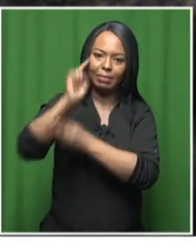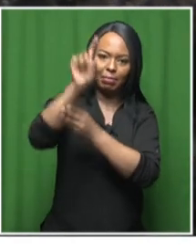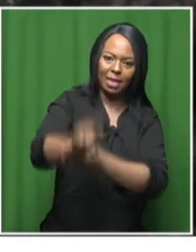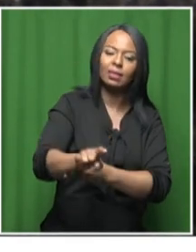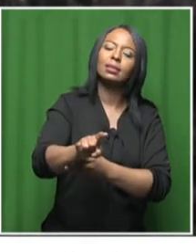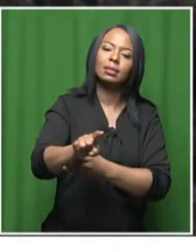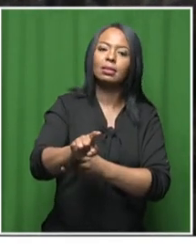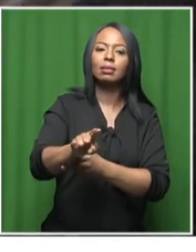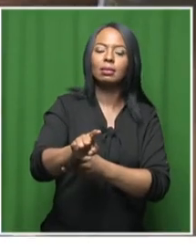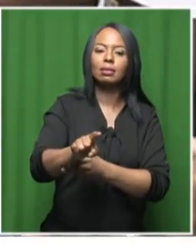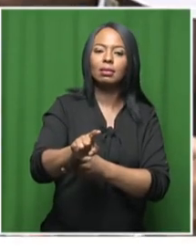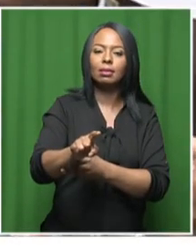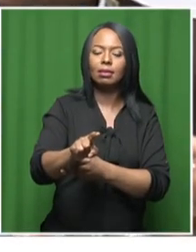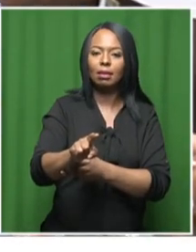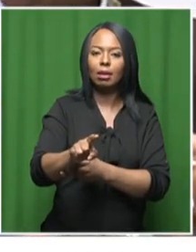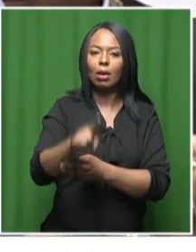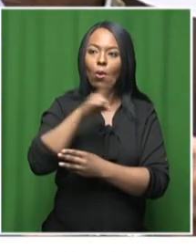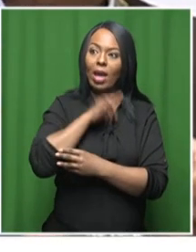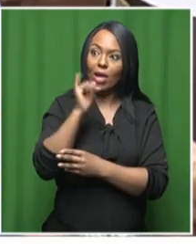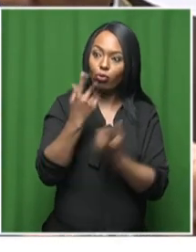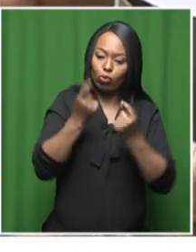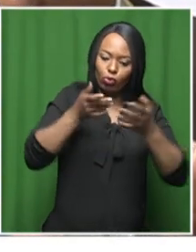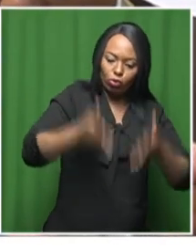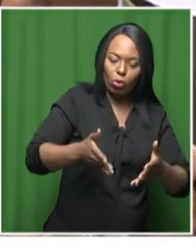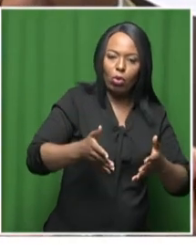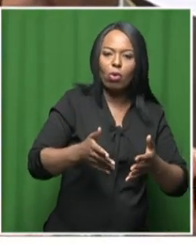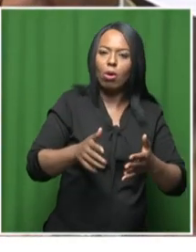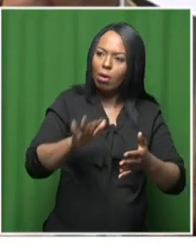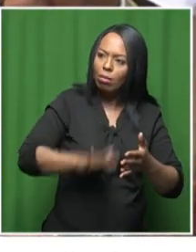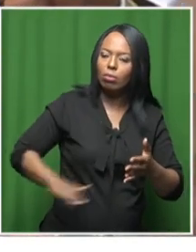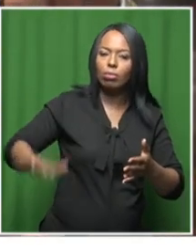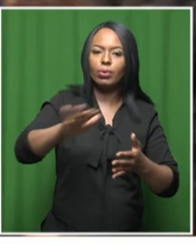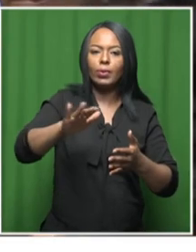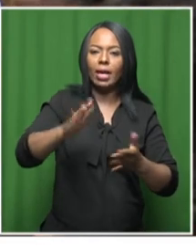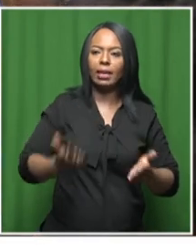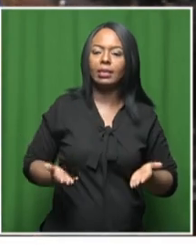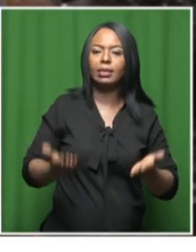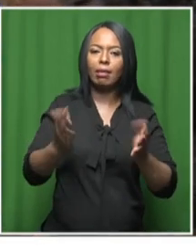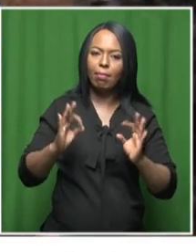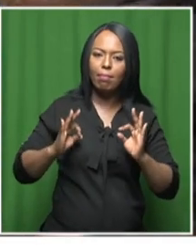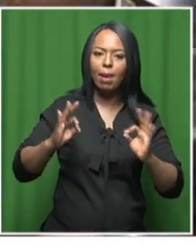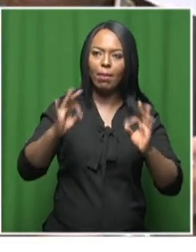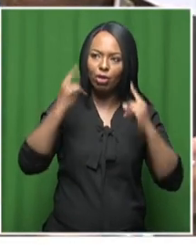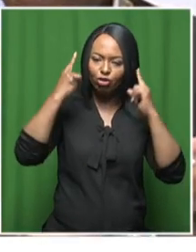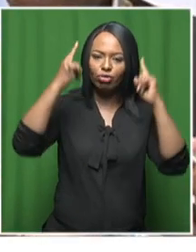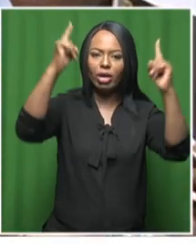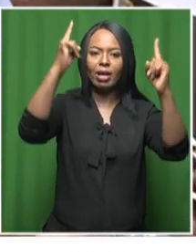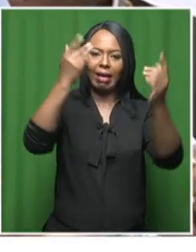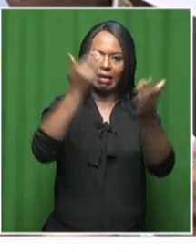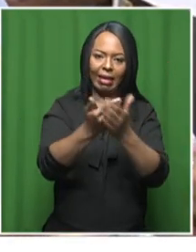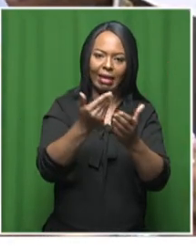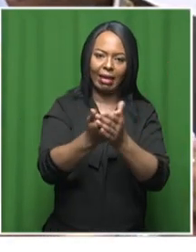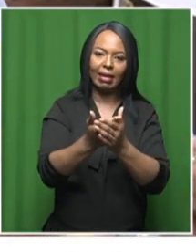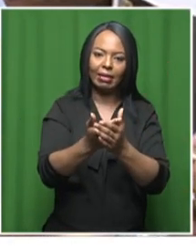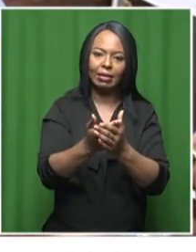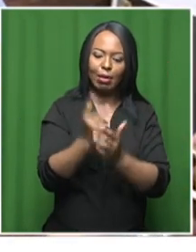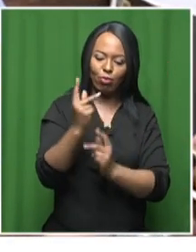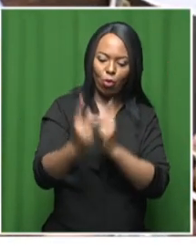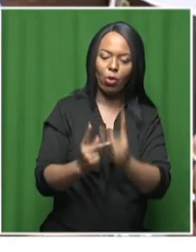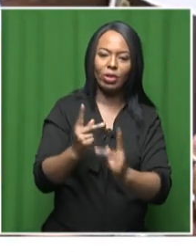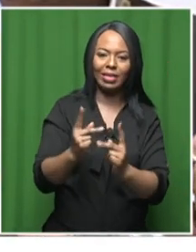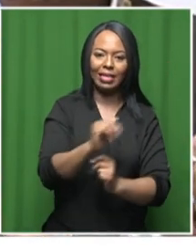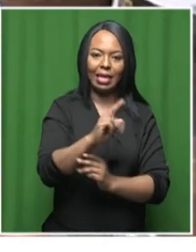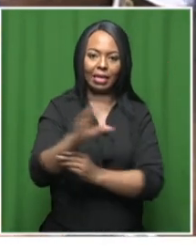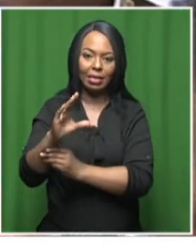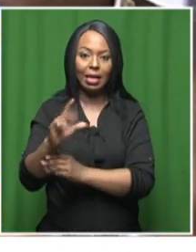point we'll be in a position to settle with a succession process in the ANC, but